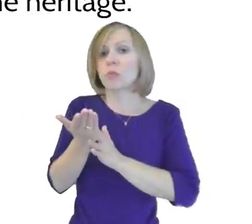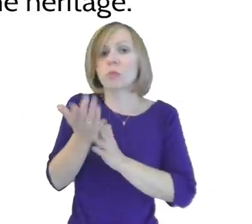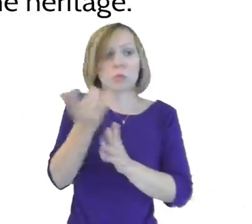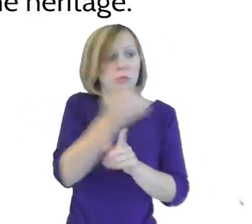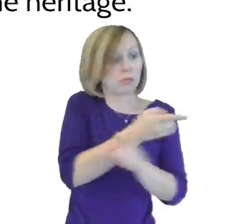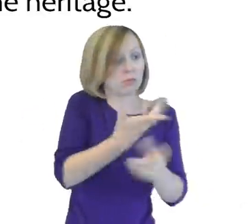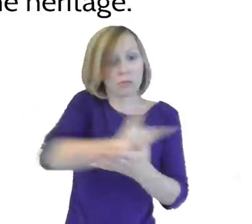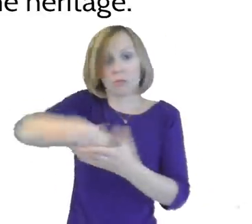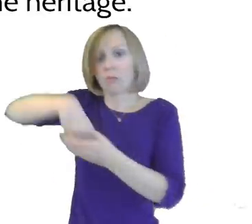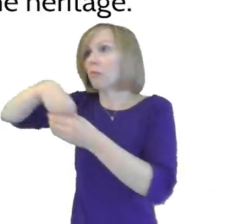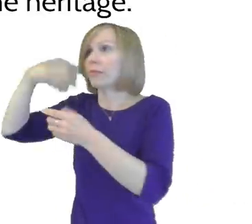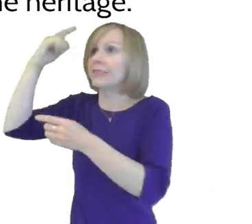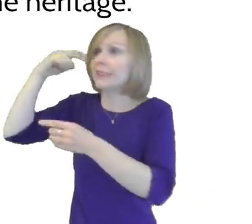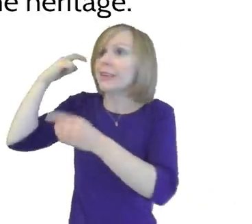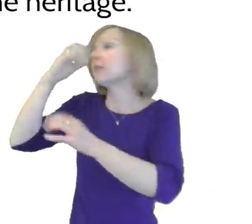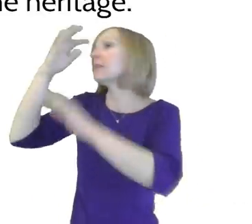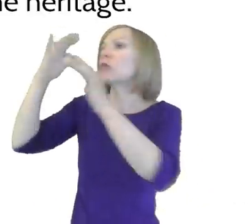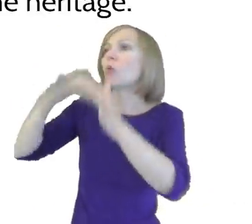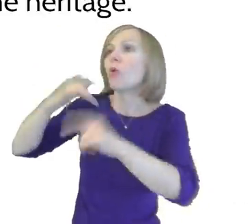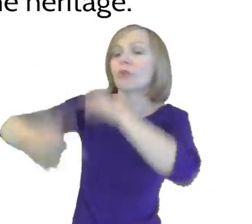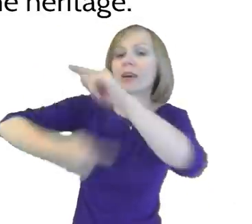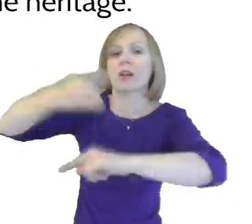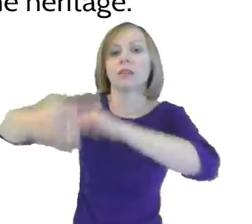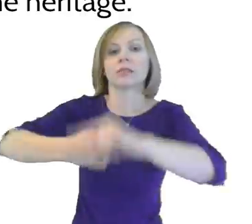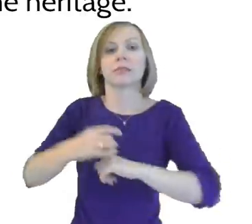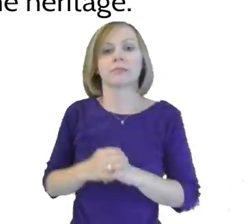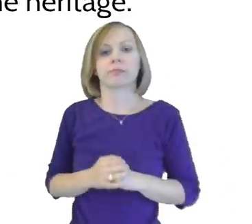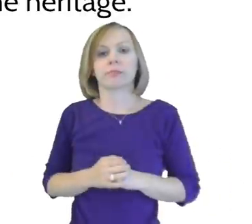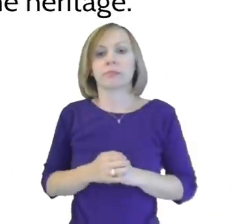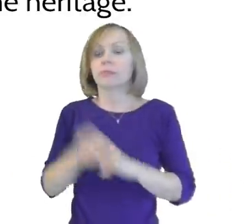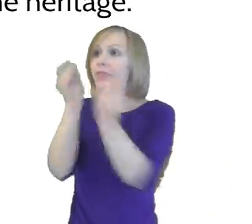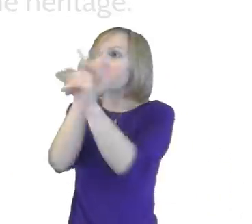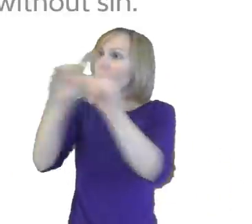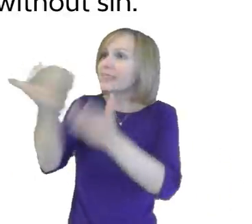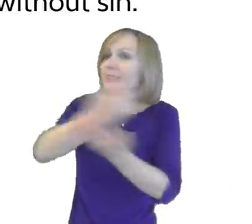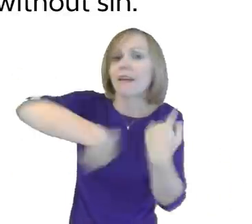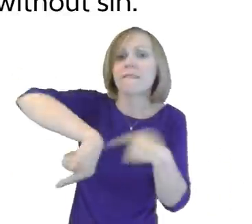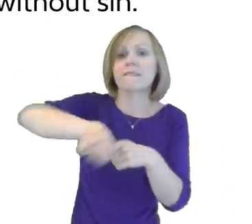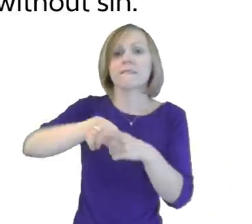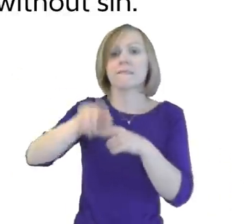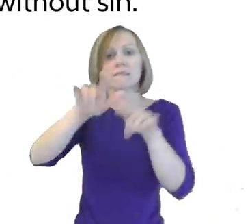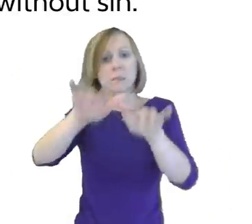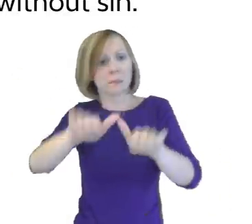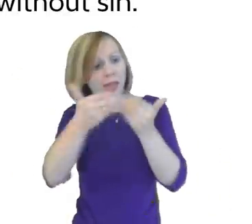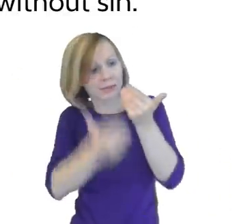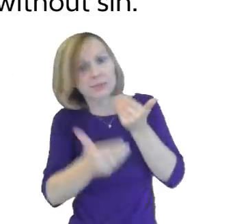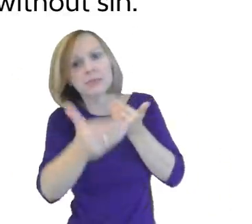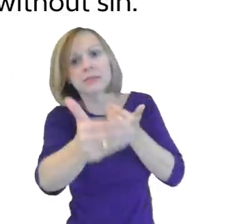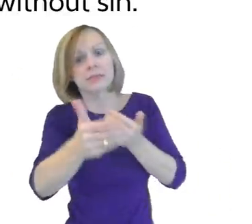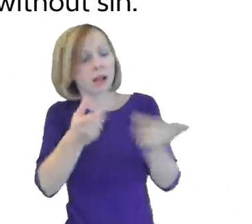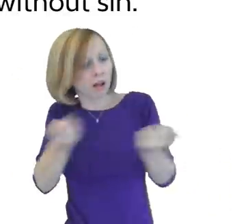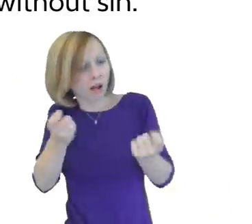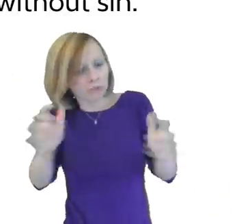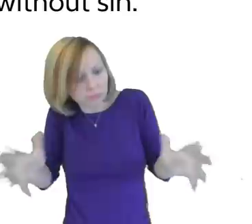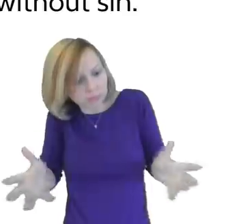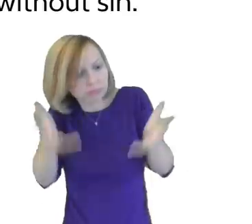saints in glory everlasting. O Lord, save thy people, and bless thine heritage. Govern them and lift them up for ever.